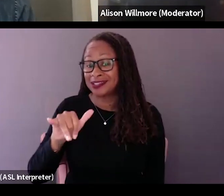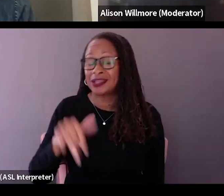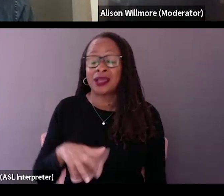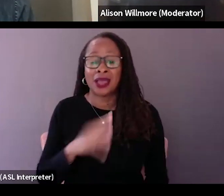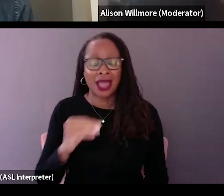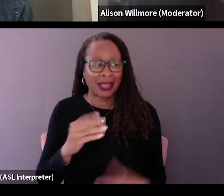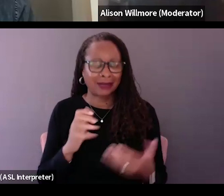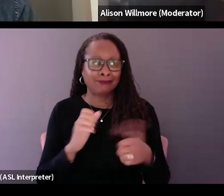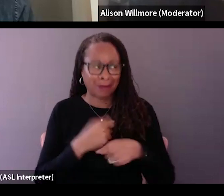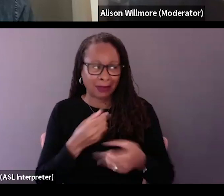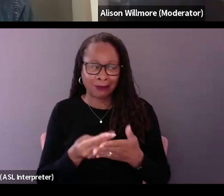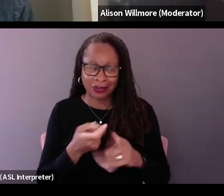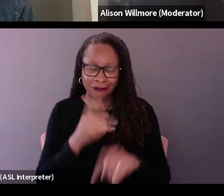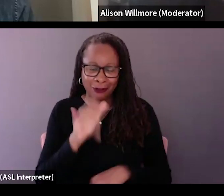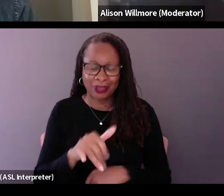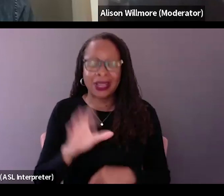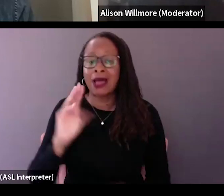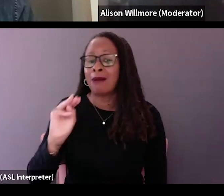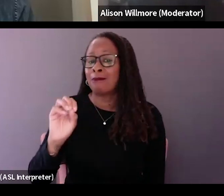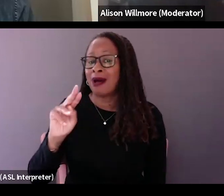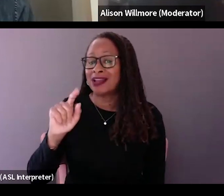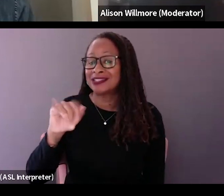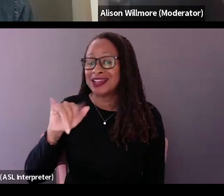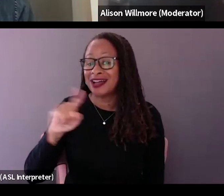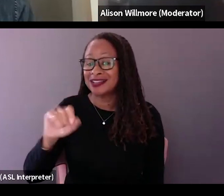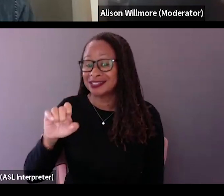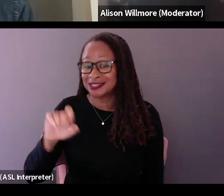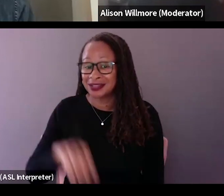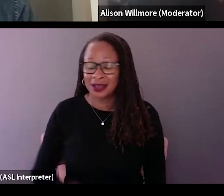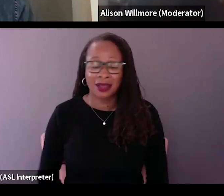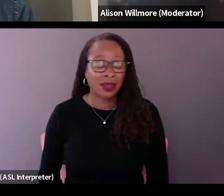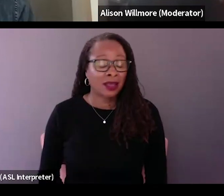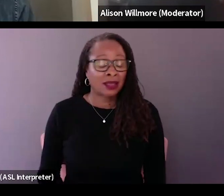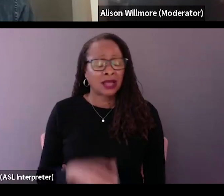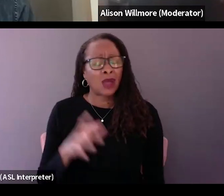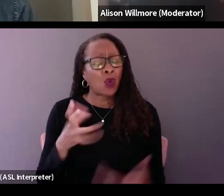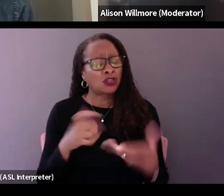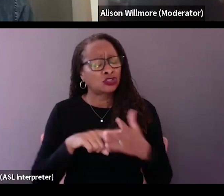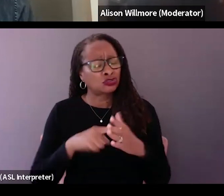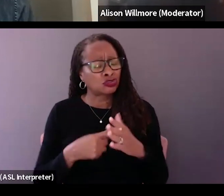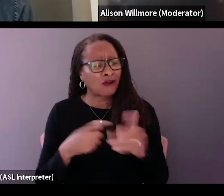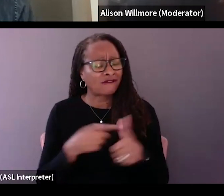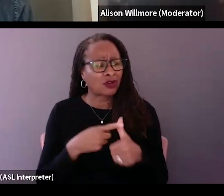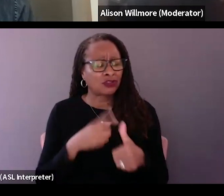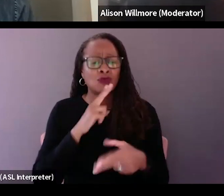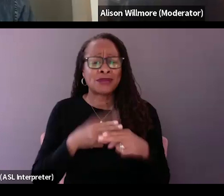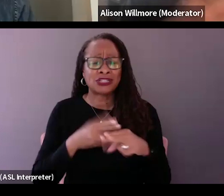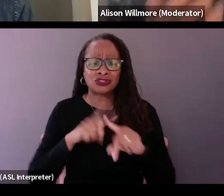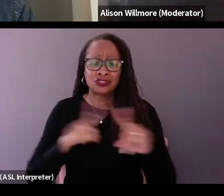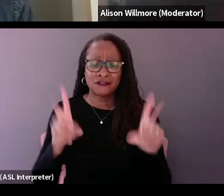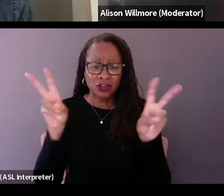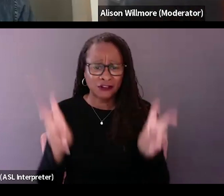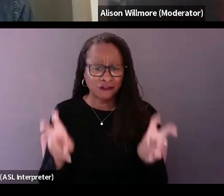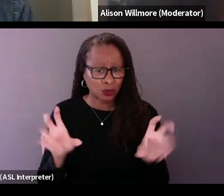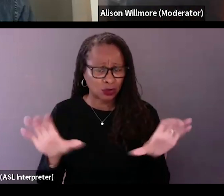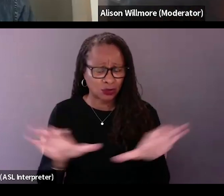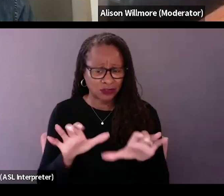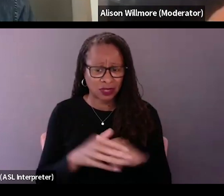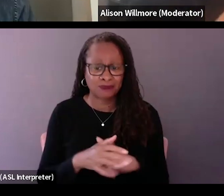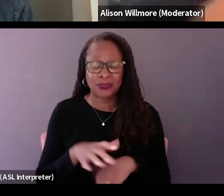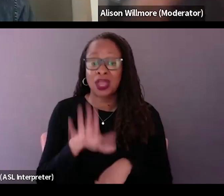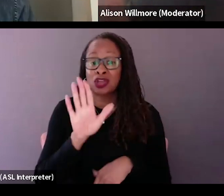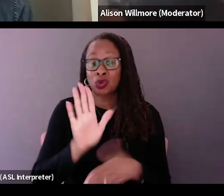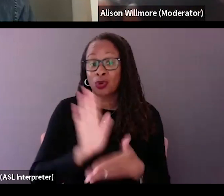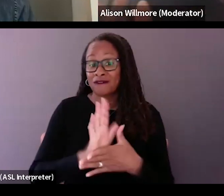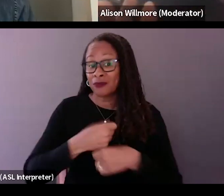it. But I wanted to start first because you've mentioned this in different interviews that you've done. You know, your filmmaking career has